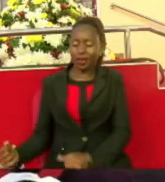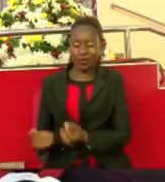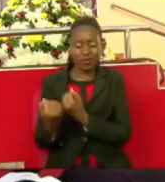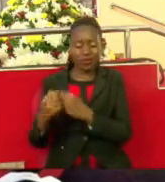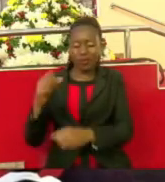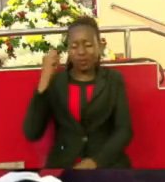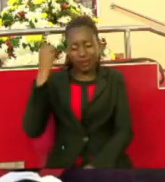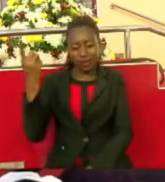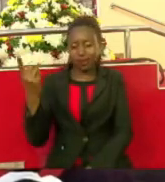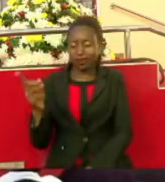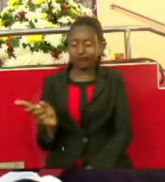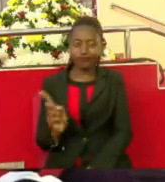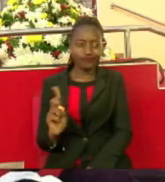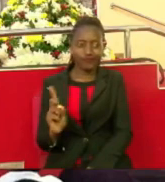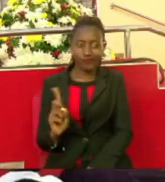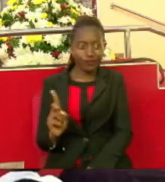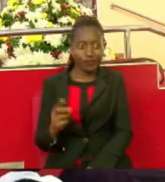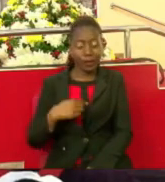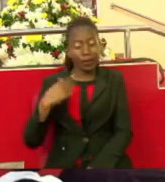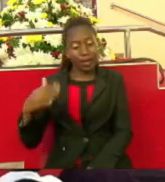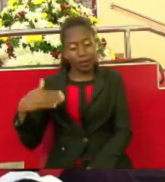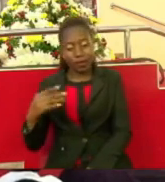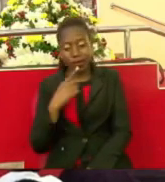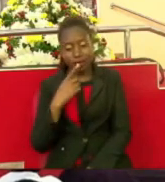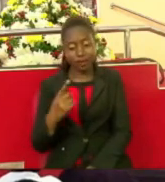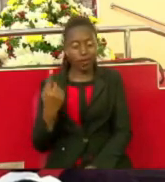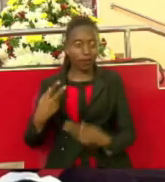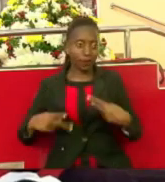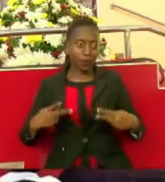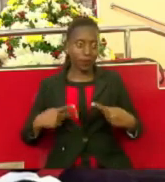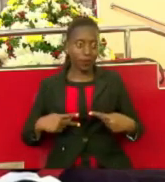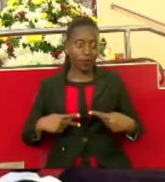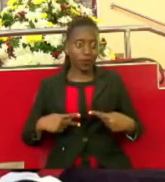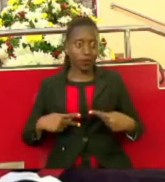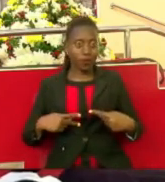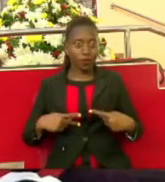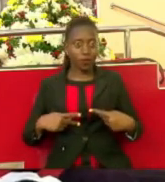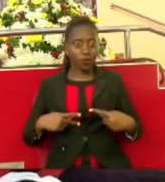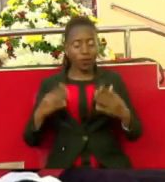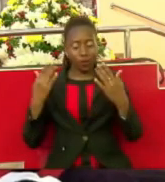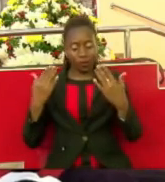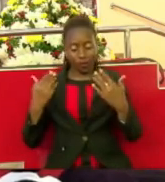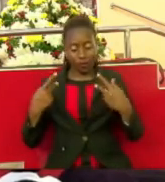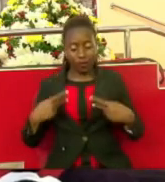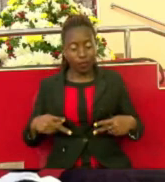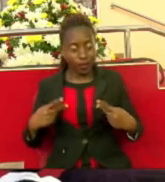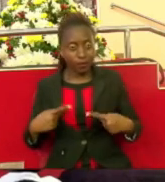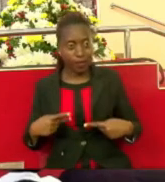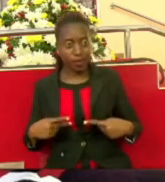I normally tell people, human beings, we emit certain